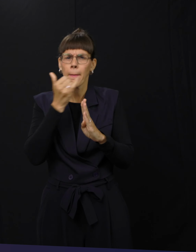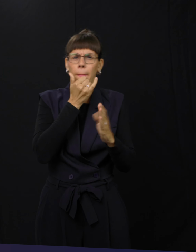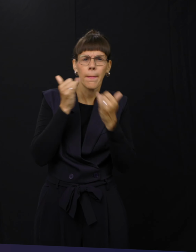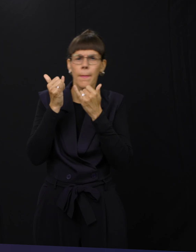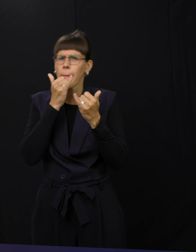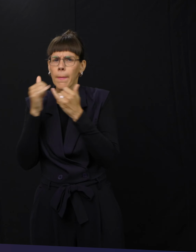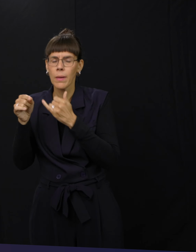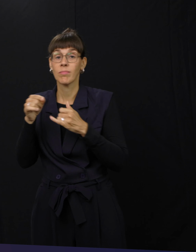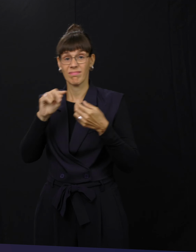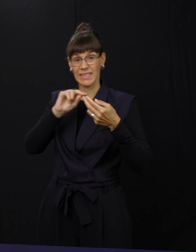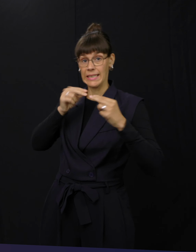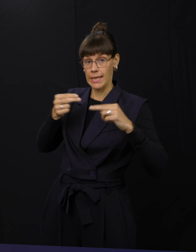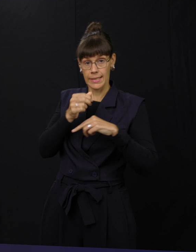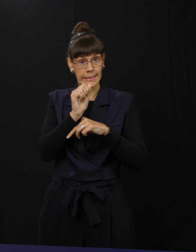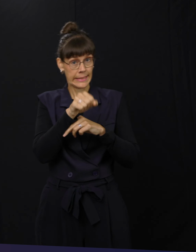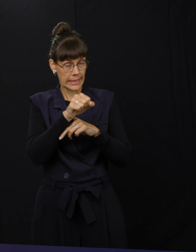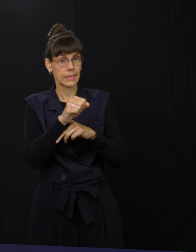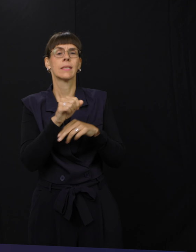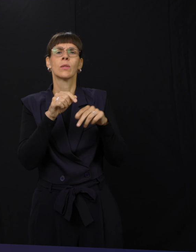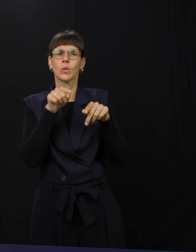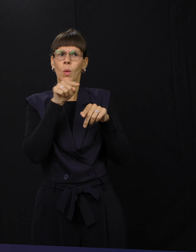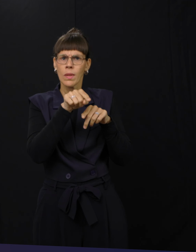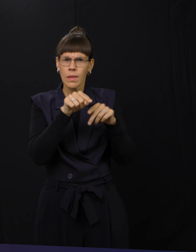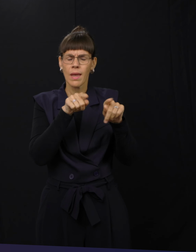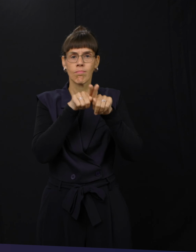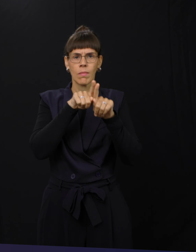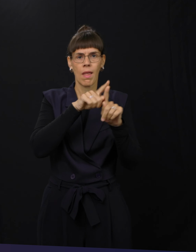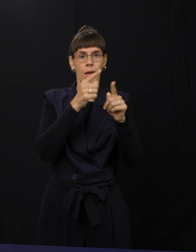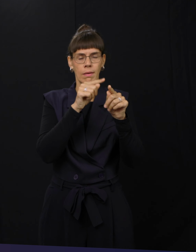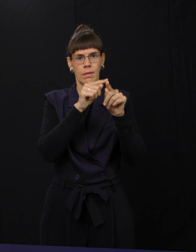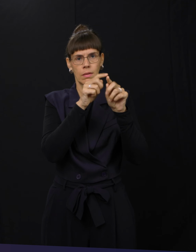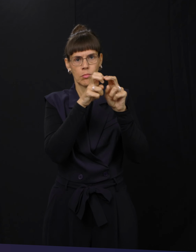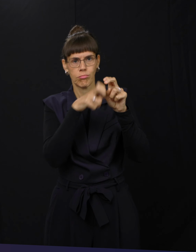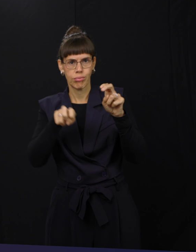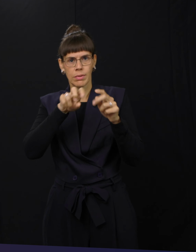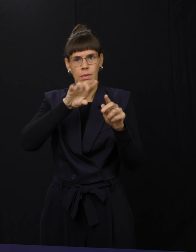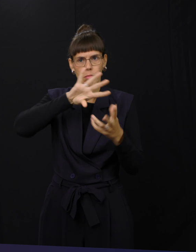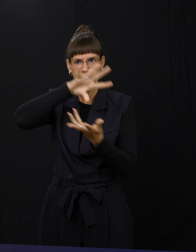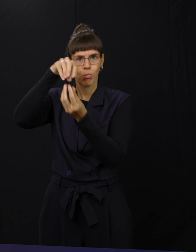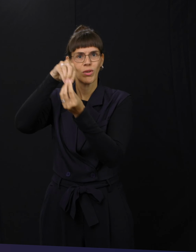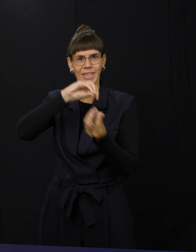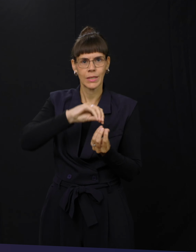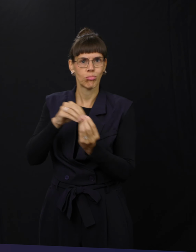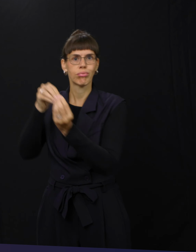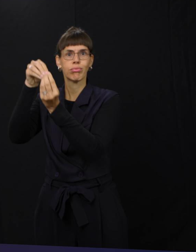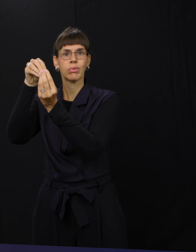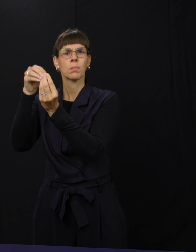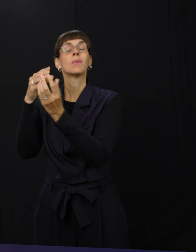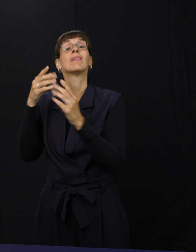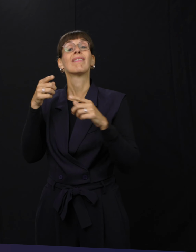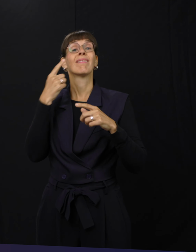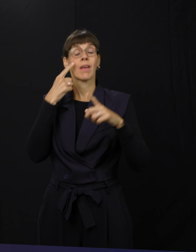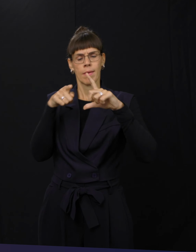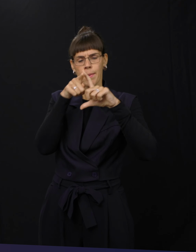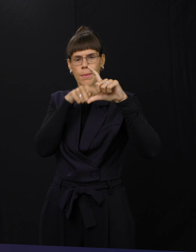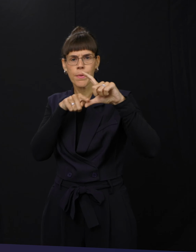that's being translated in functional horses of the cell, proteins. And due to these errors, photoreceptors